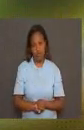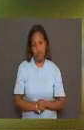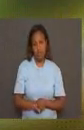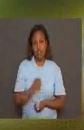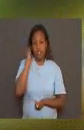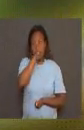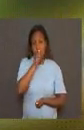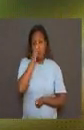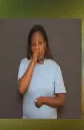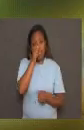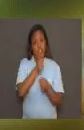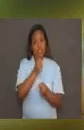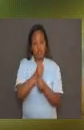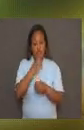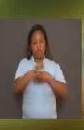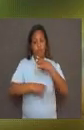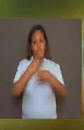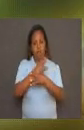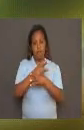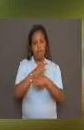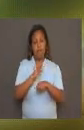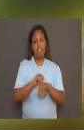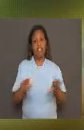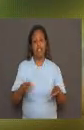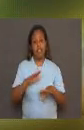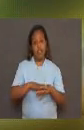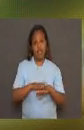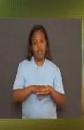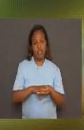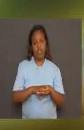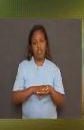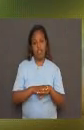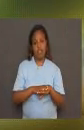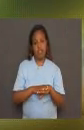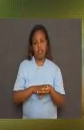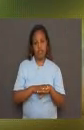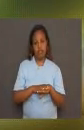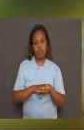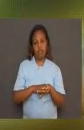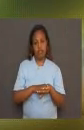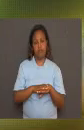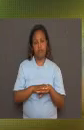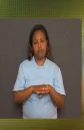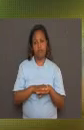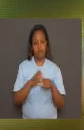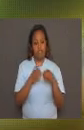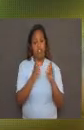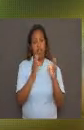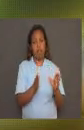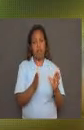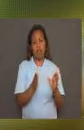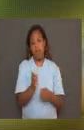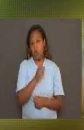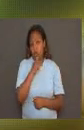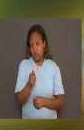Ethiopia's role in the world arena will not bear fruits if